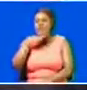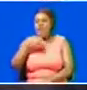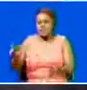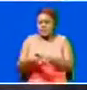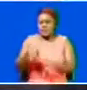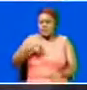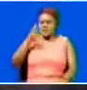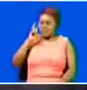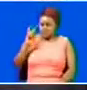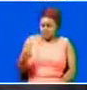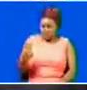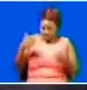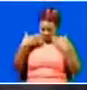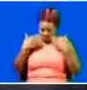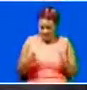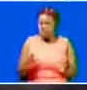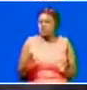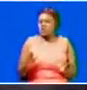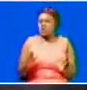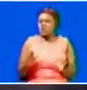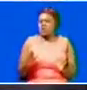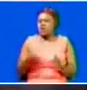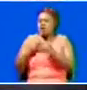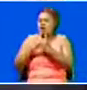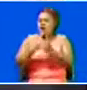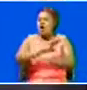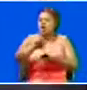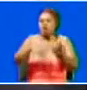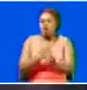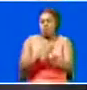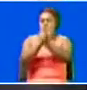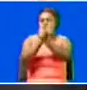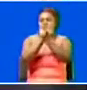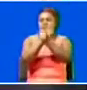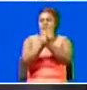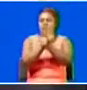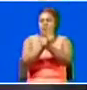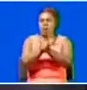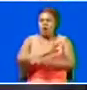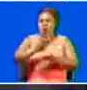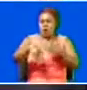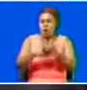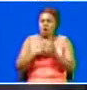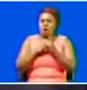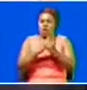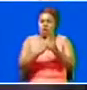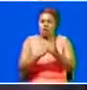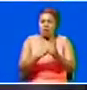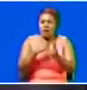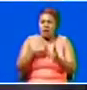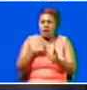also witnessed and seen that all the horns are safeguarded. All the horns have a